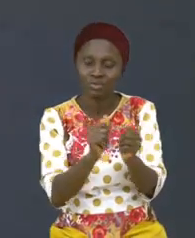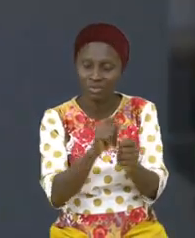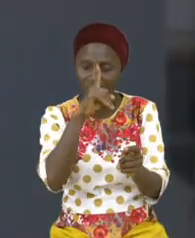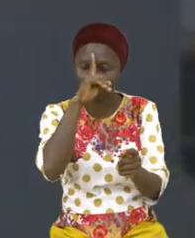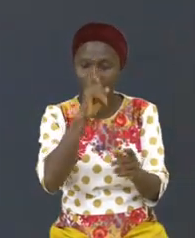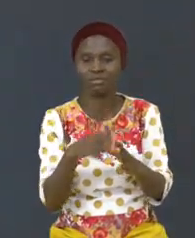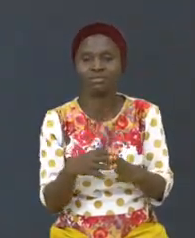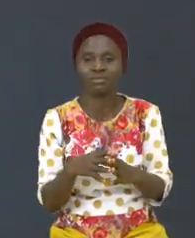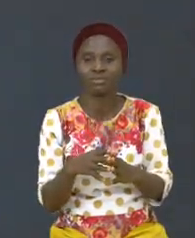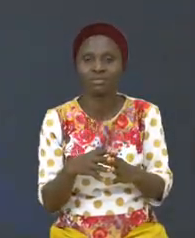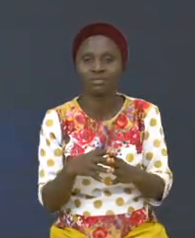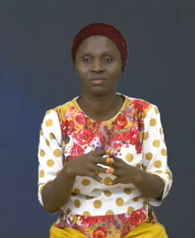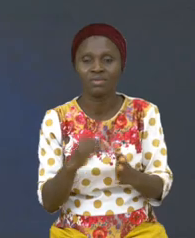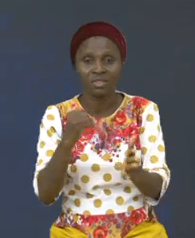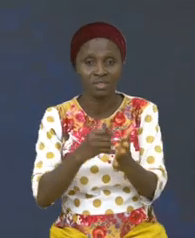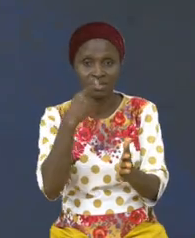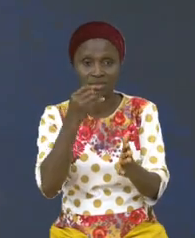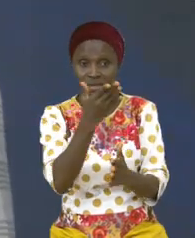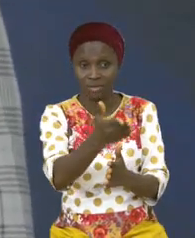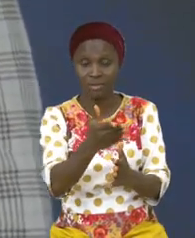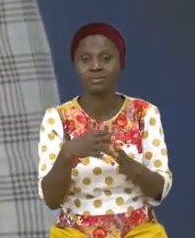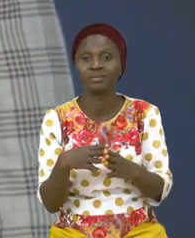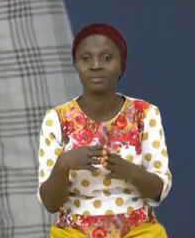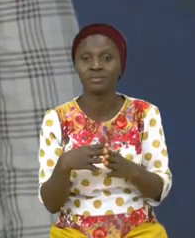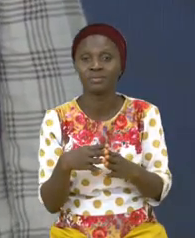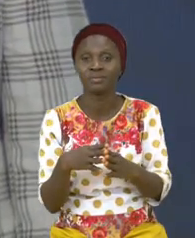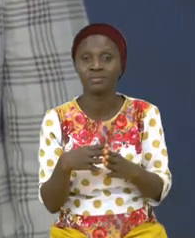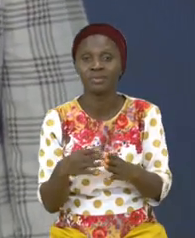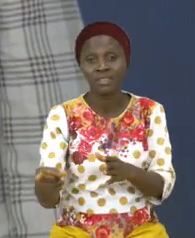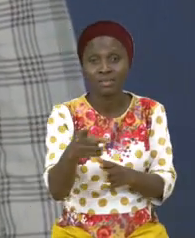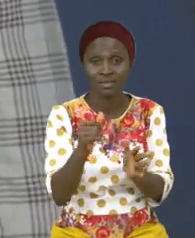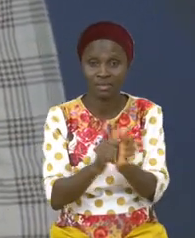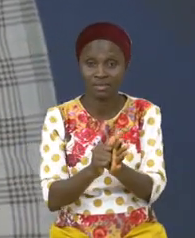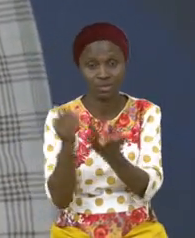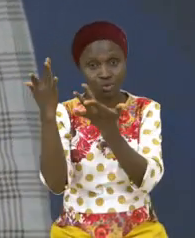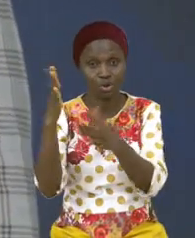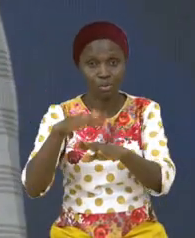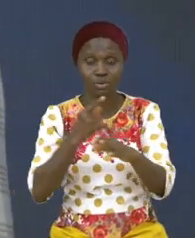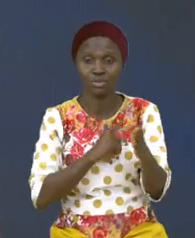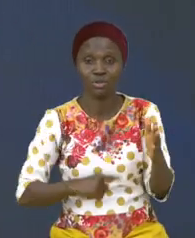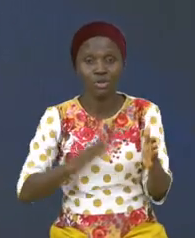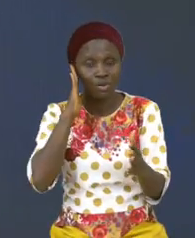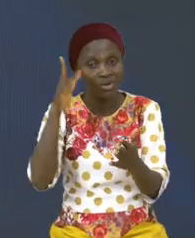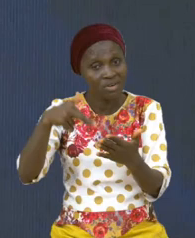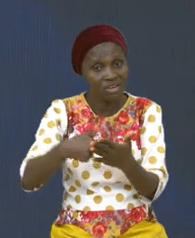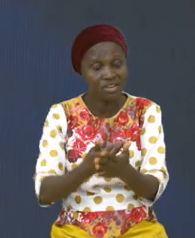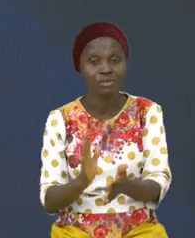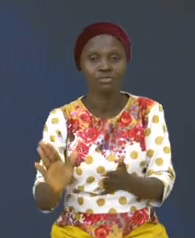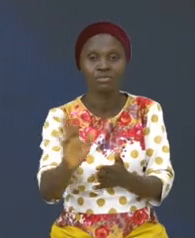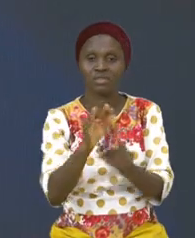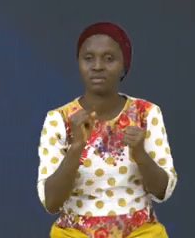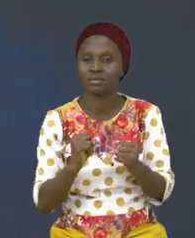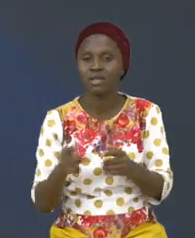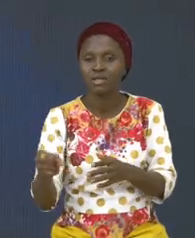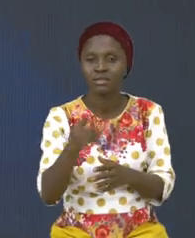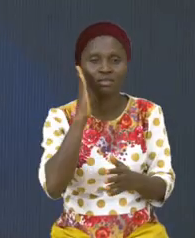to the eagle. It says there, they that wait upon the Lord shall renew their strength. They